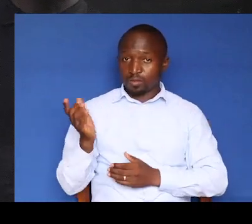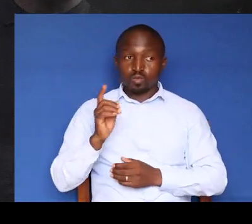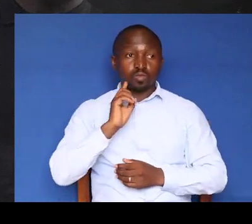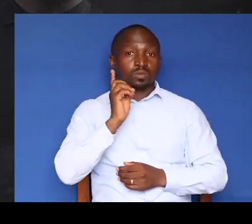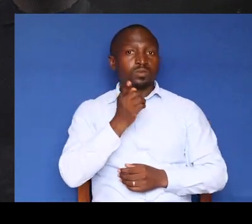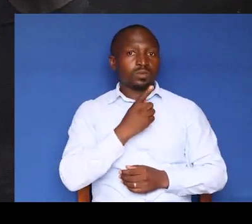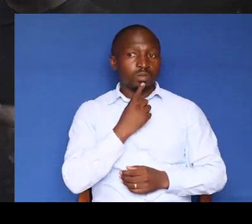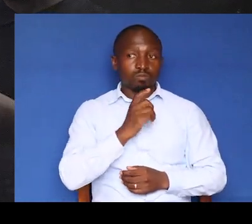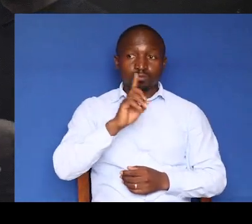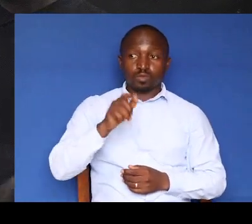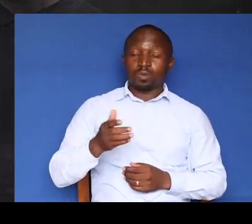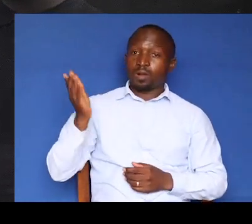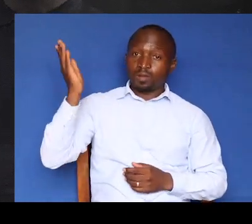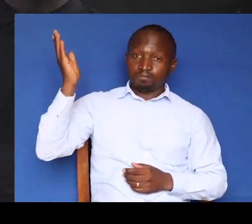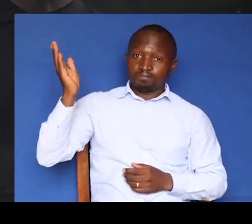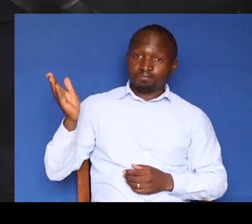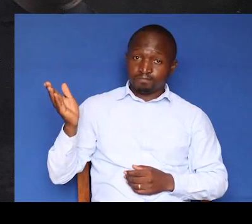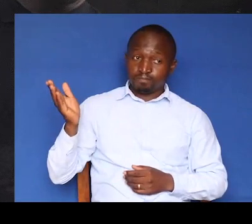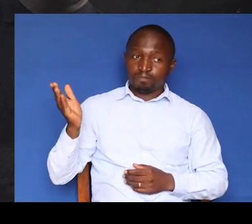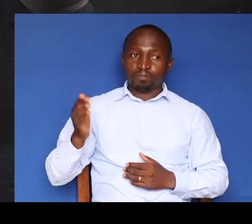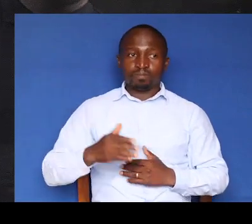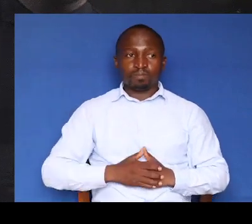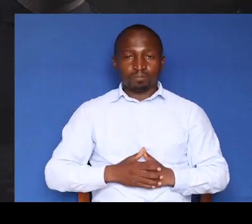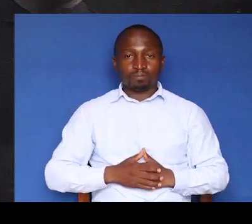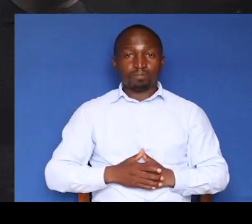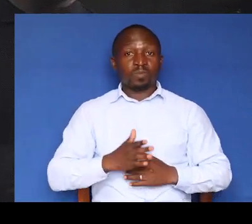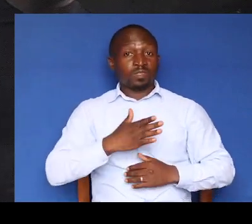had to answer these questions.